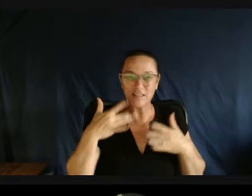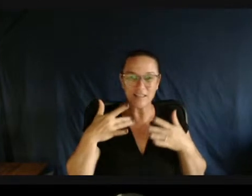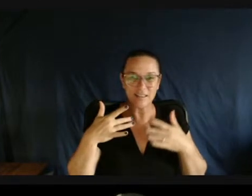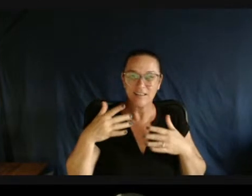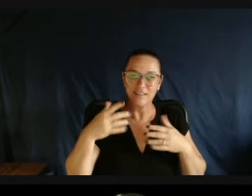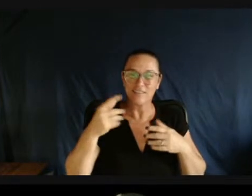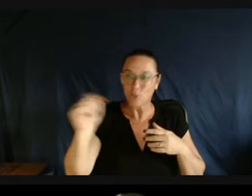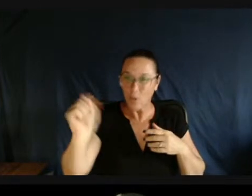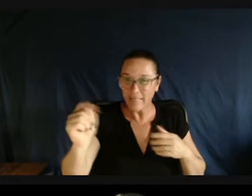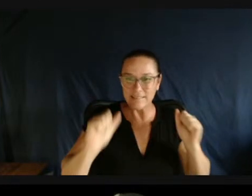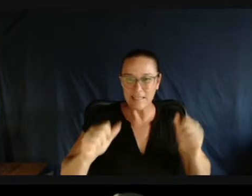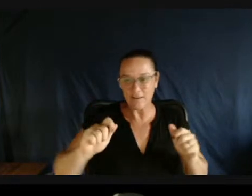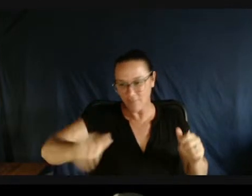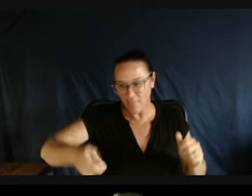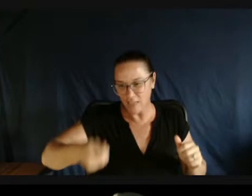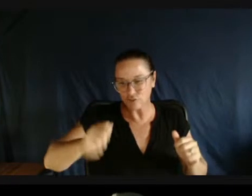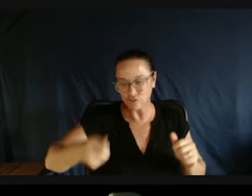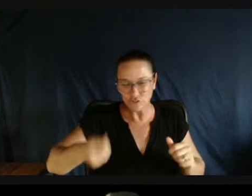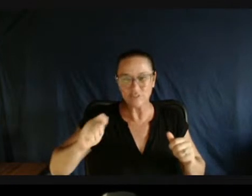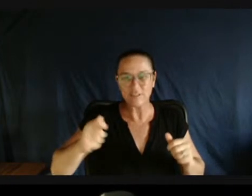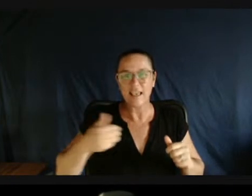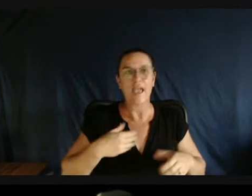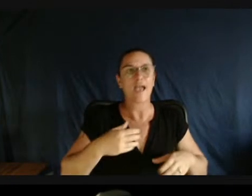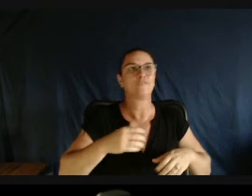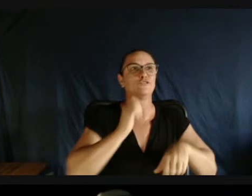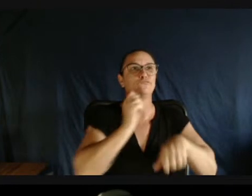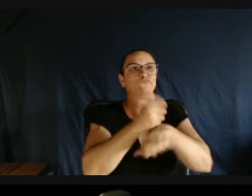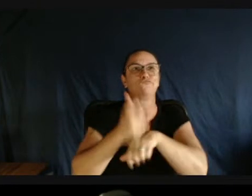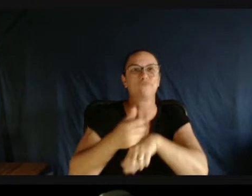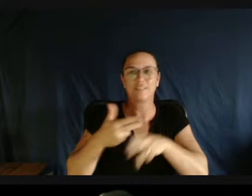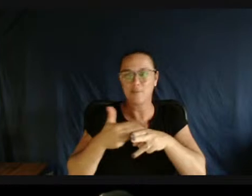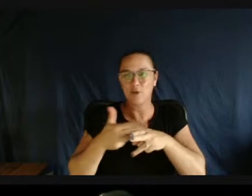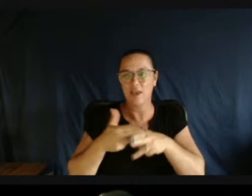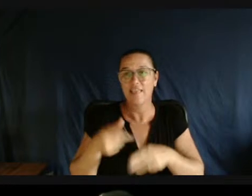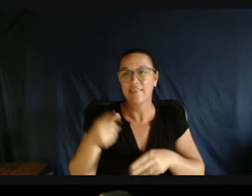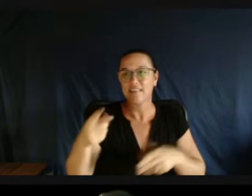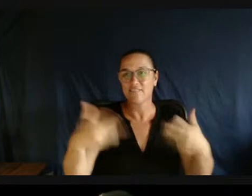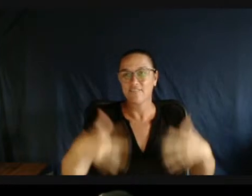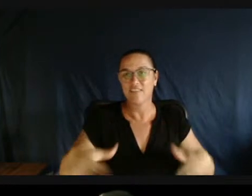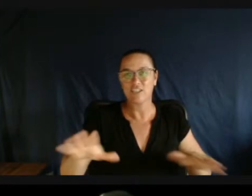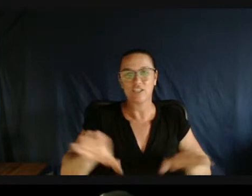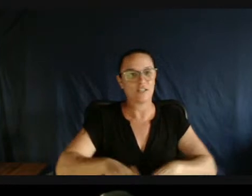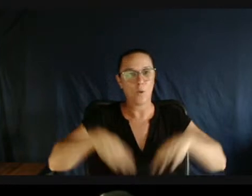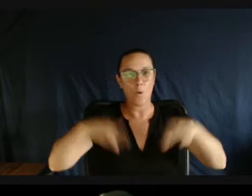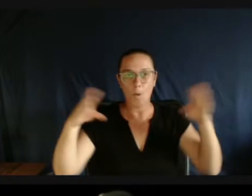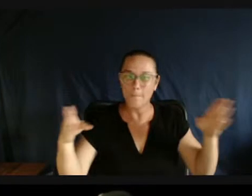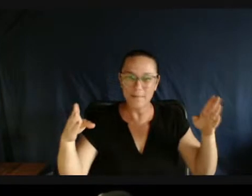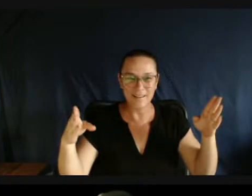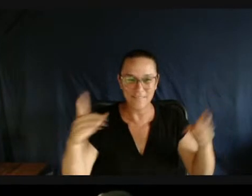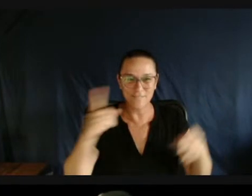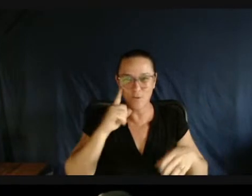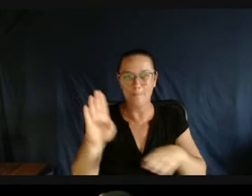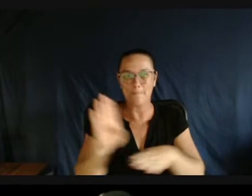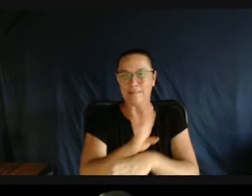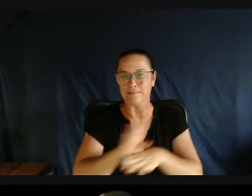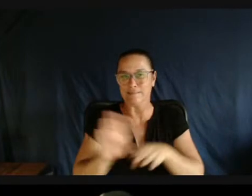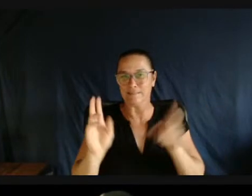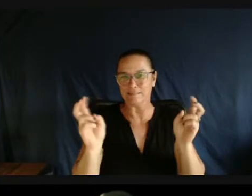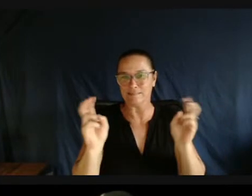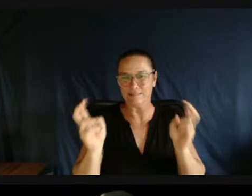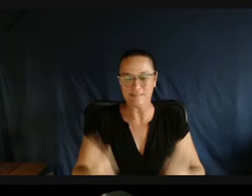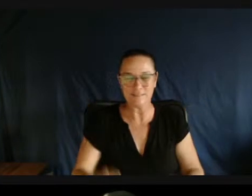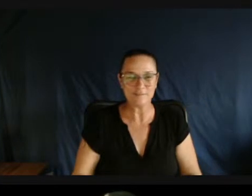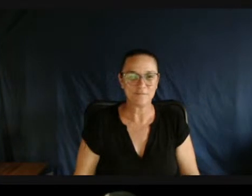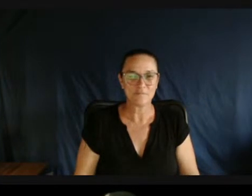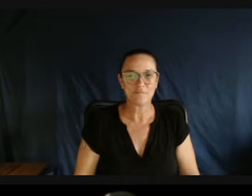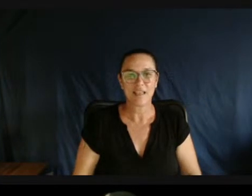There are porta potties everywhere, but this one has been finished and is open for business. I did list some of the